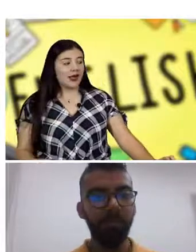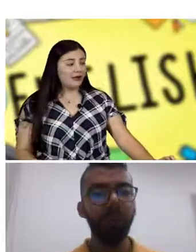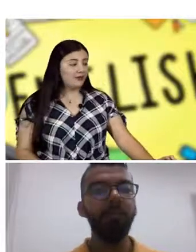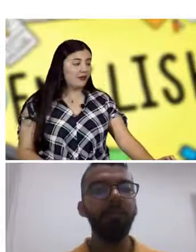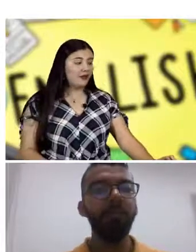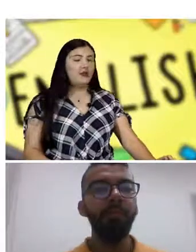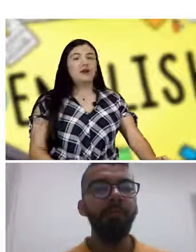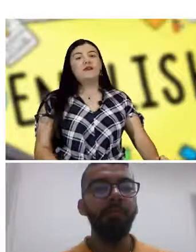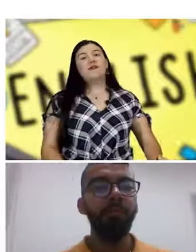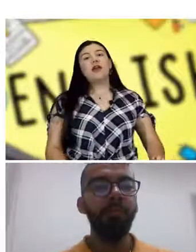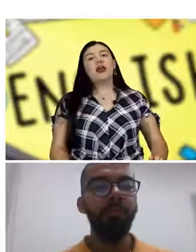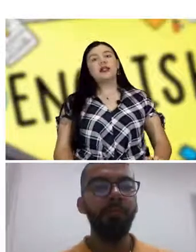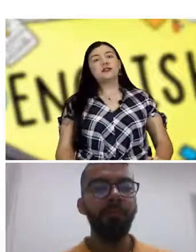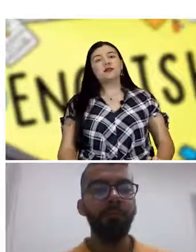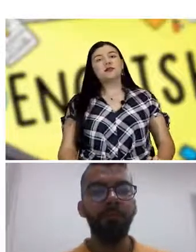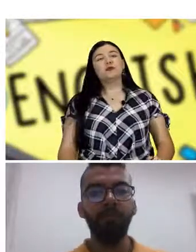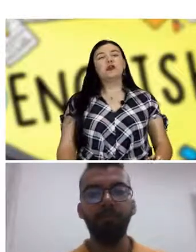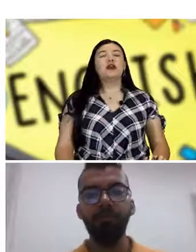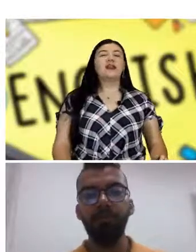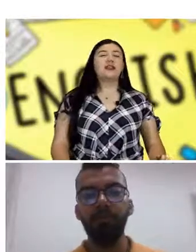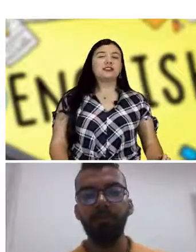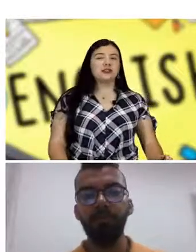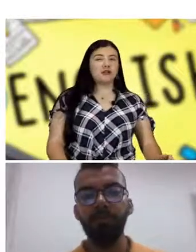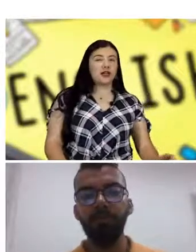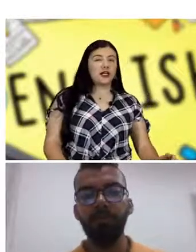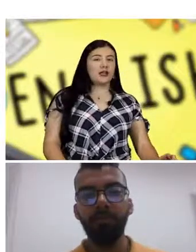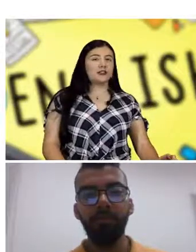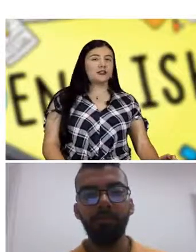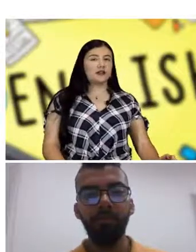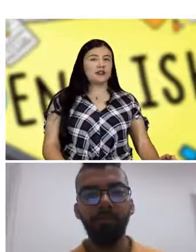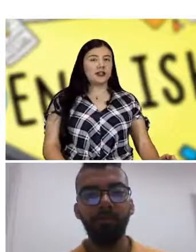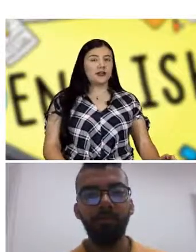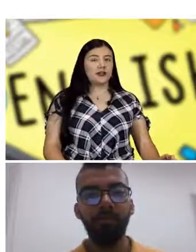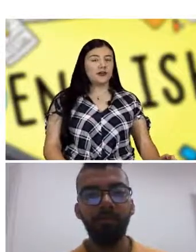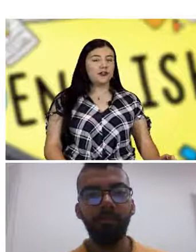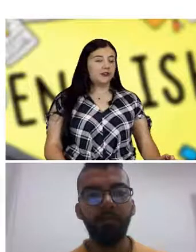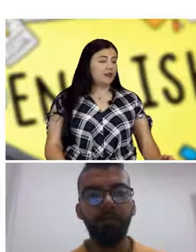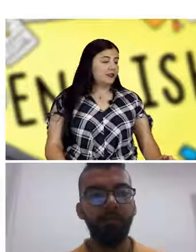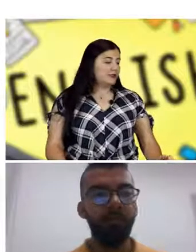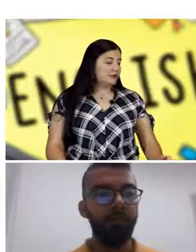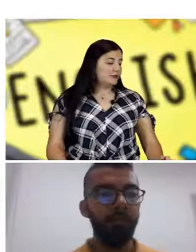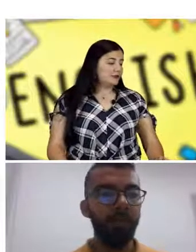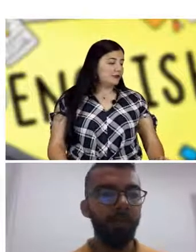chest, mouth, face. What do you think is the correct answer there?